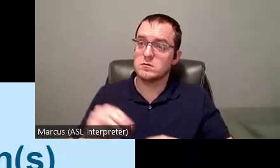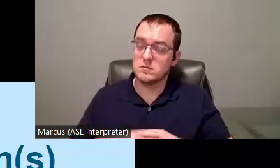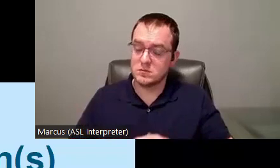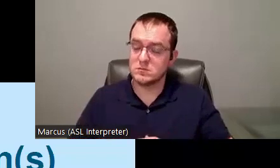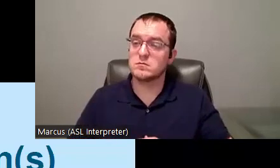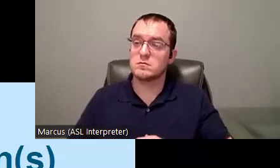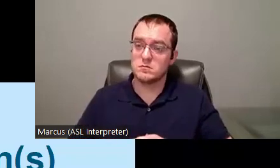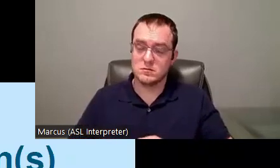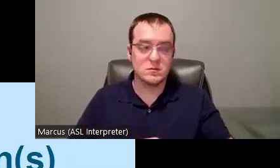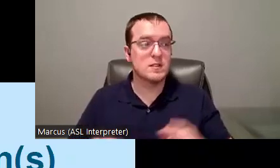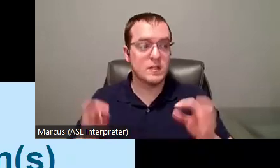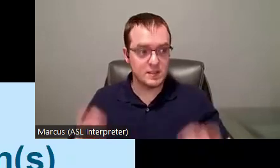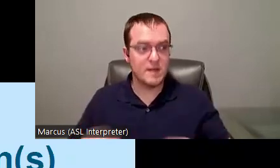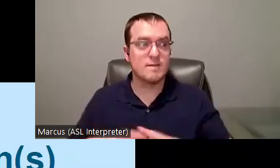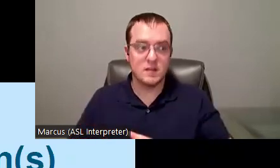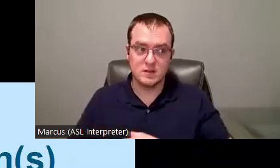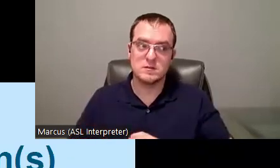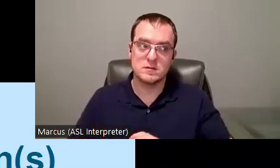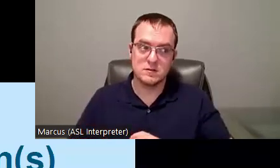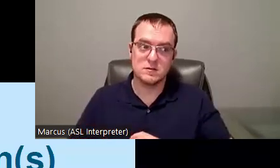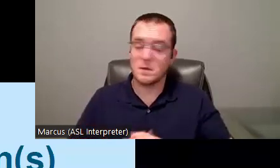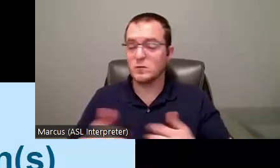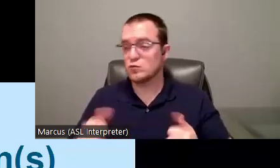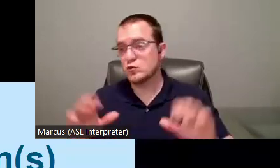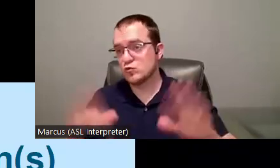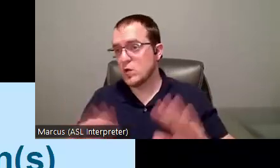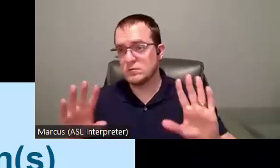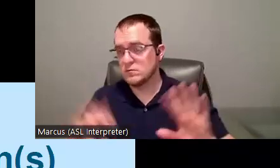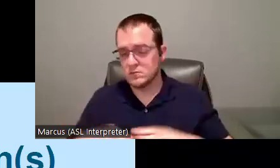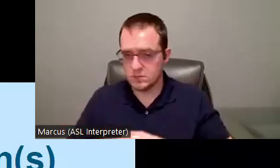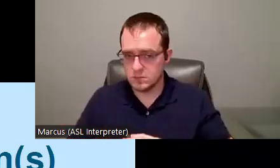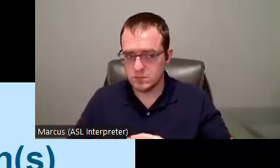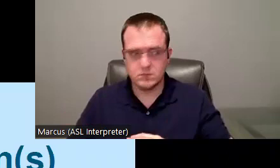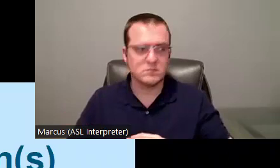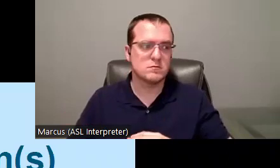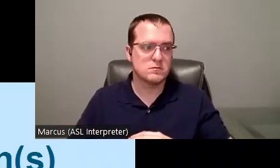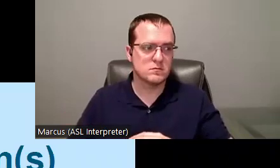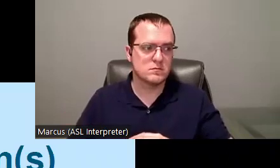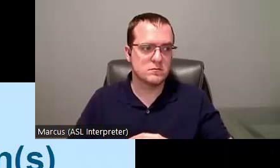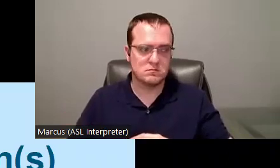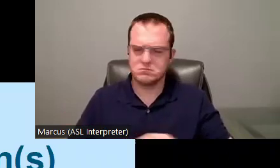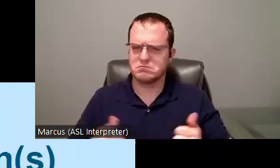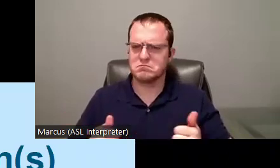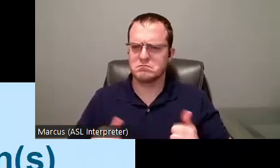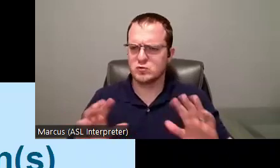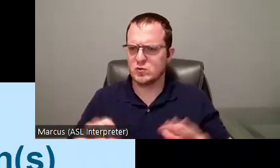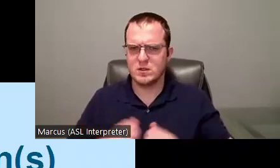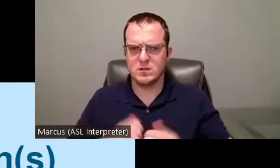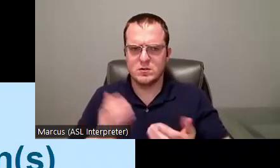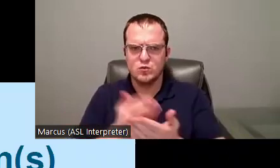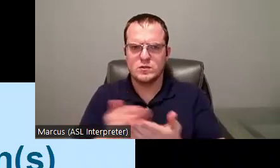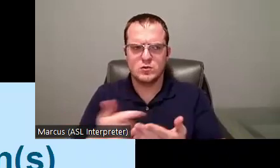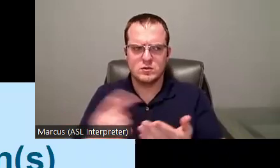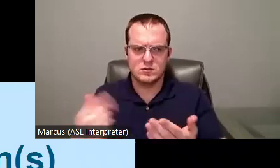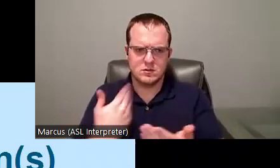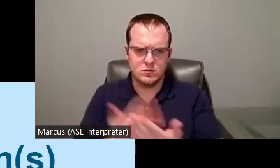It definitely is. So great. first and foremost, oh, it's tremendous. It's tremendous, the resources that are coming into our